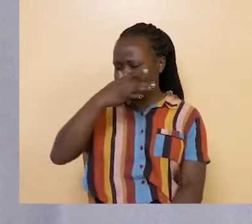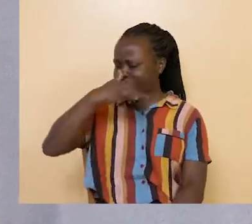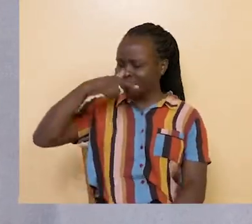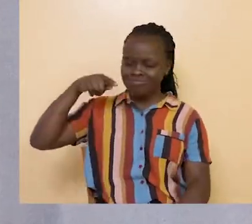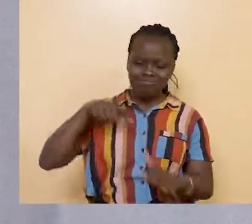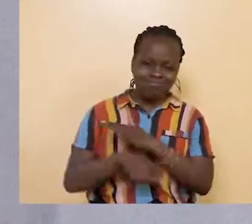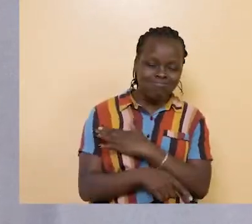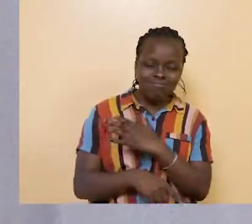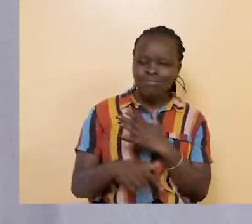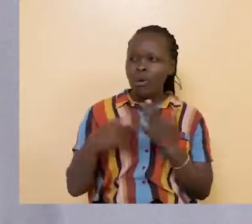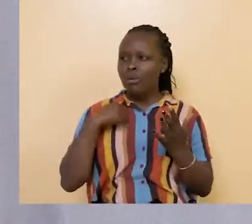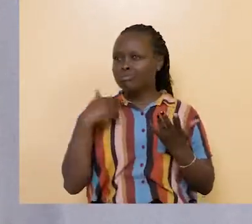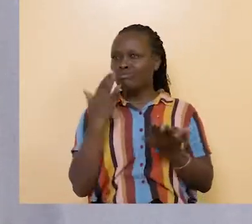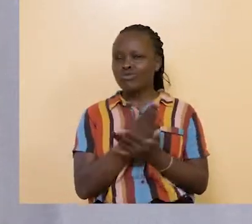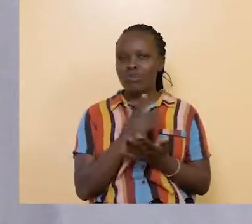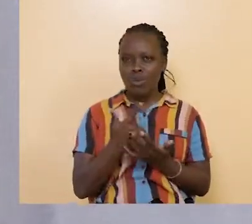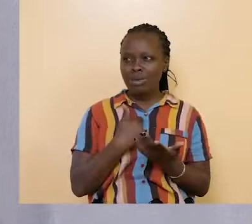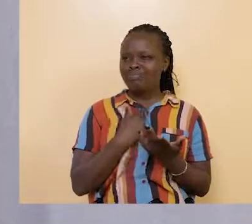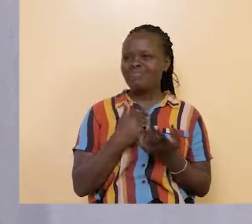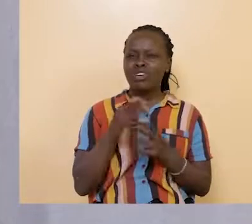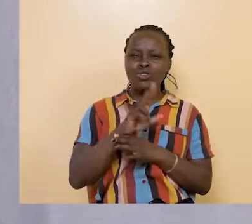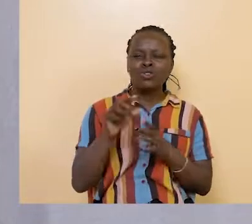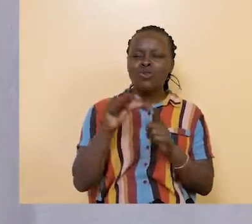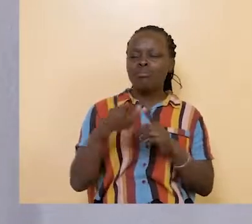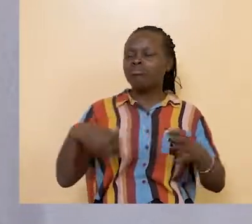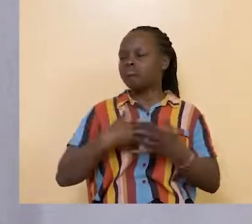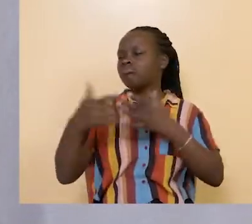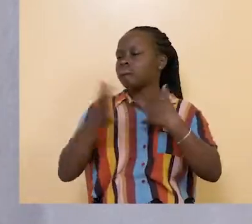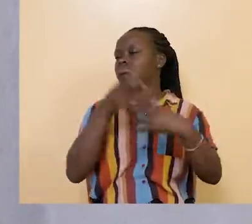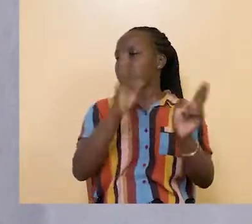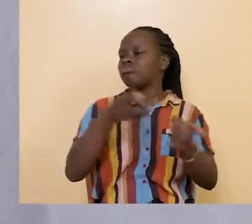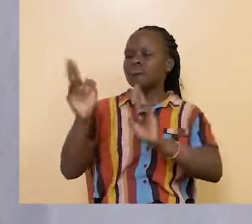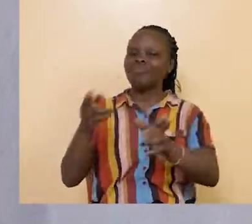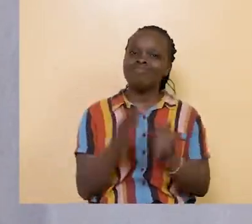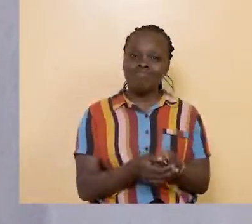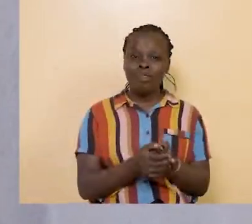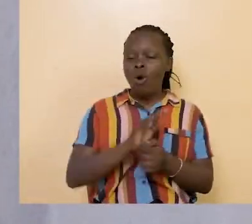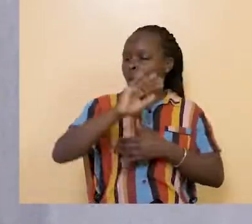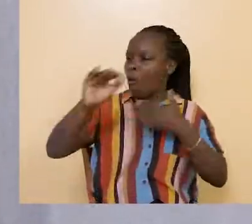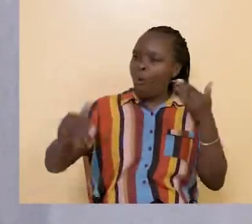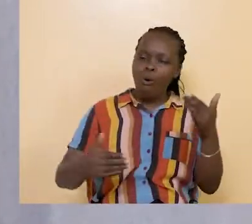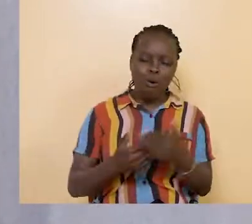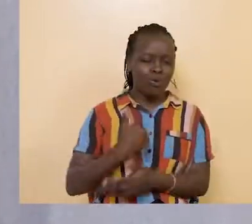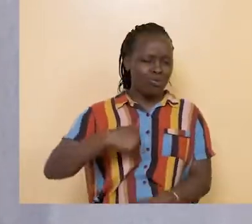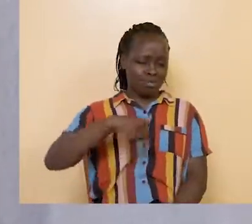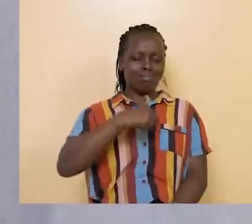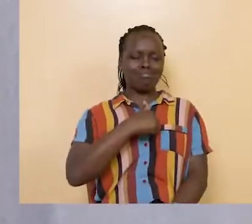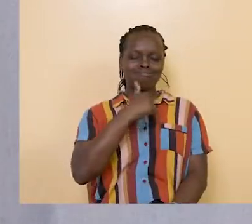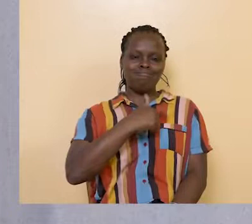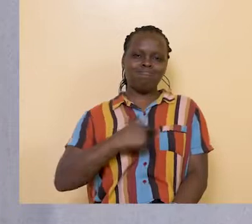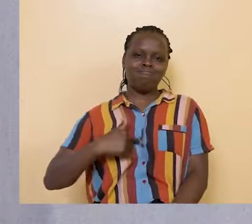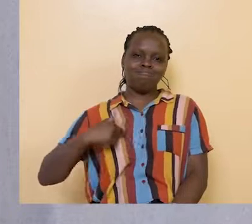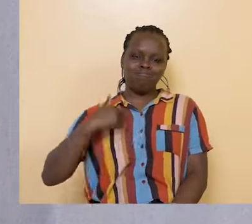our words. Guilty of being careless with our words. Each of us is guilty